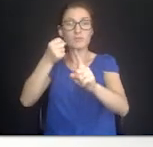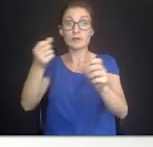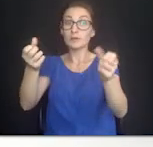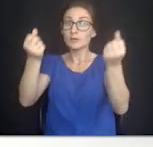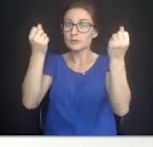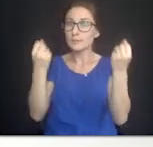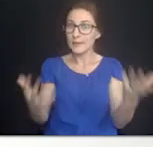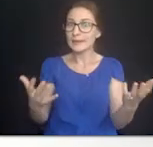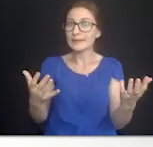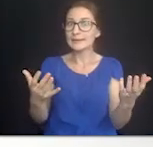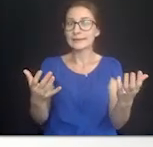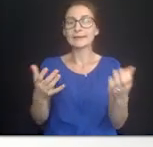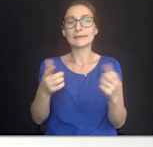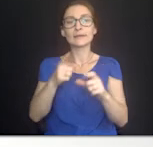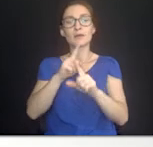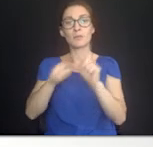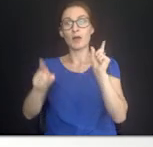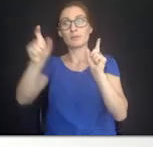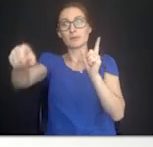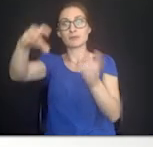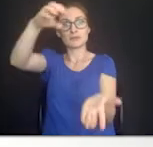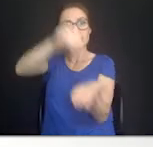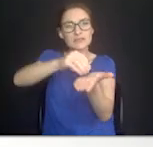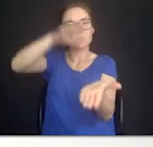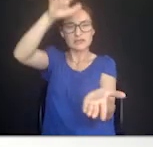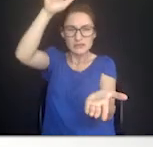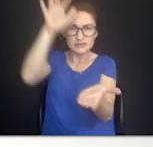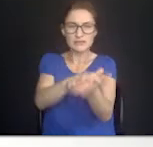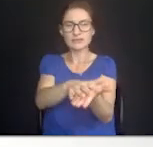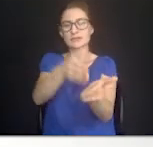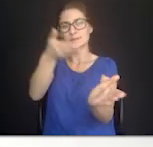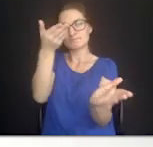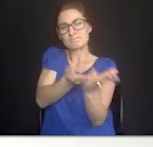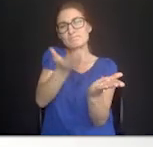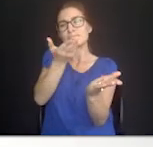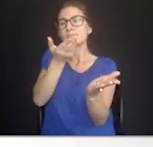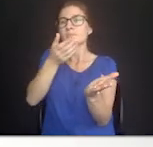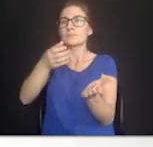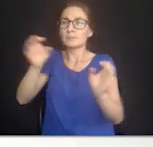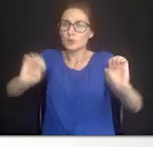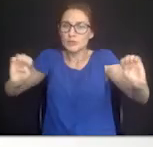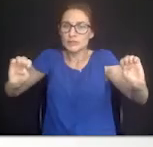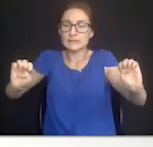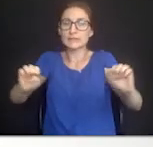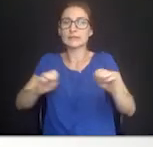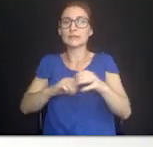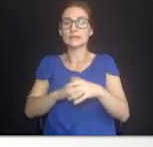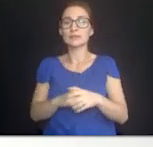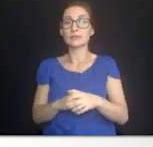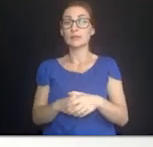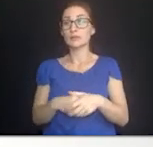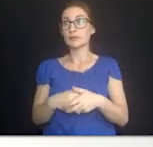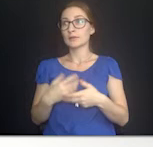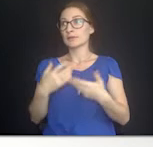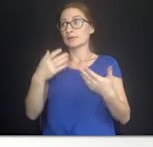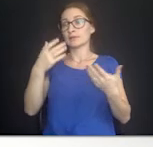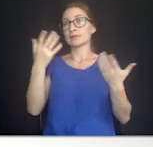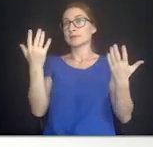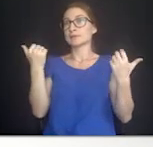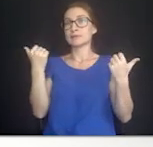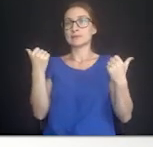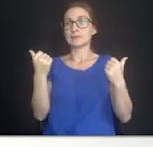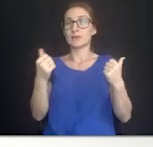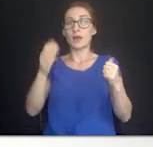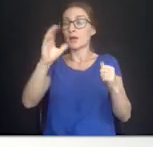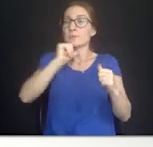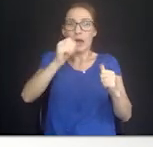very documented. So it very much has to be an emergency to qualify. But if God forbid the parents were in an accident